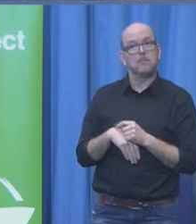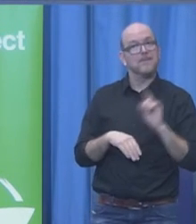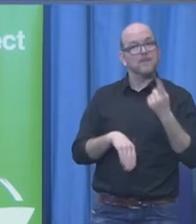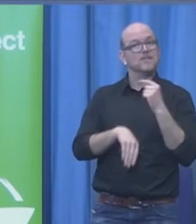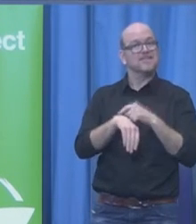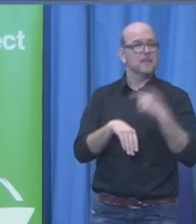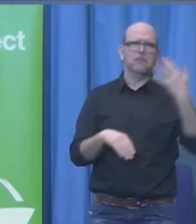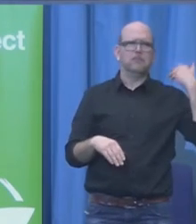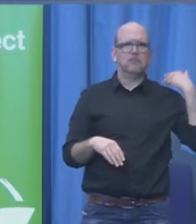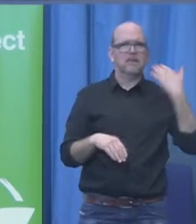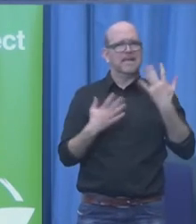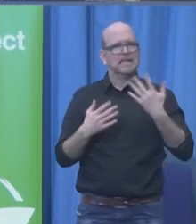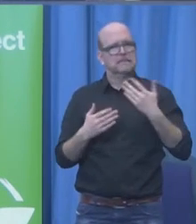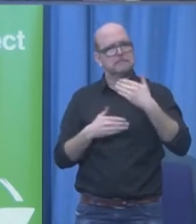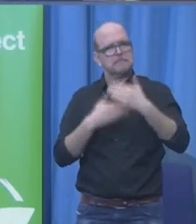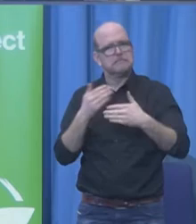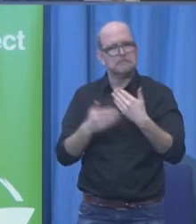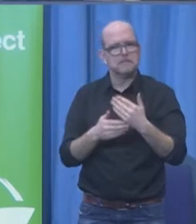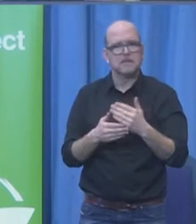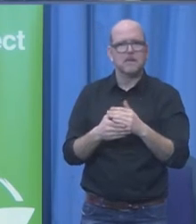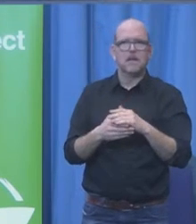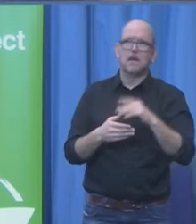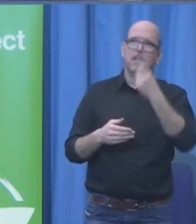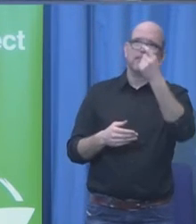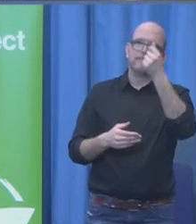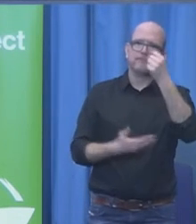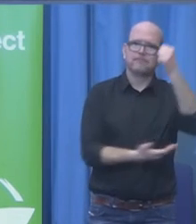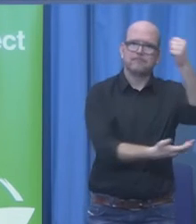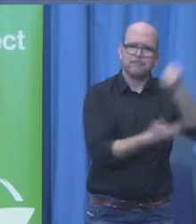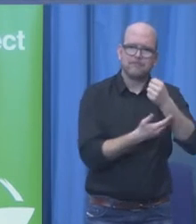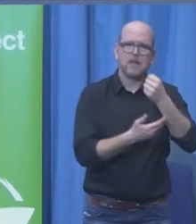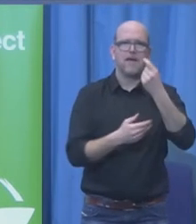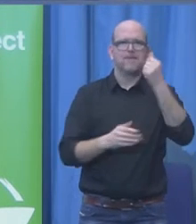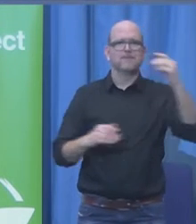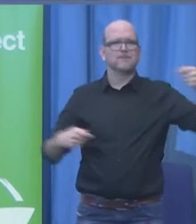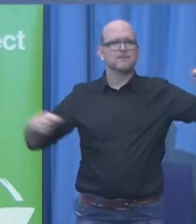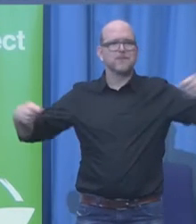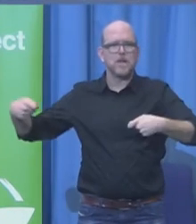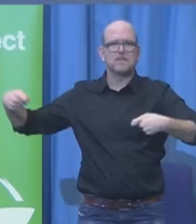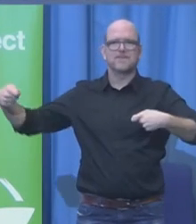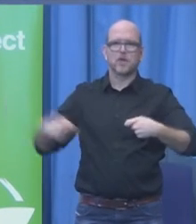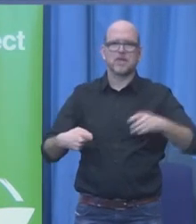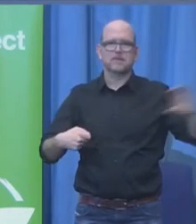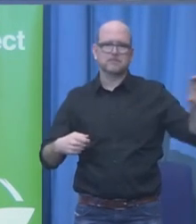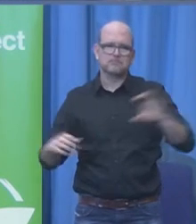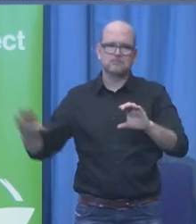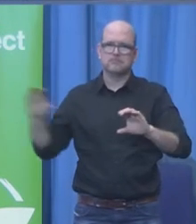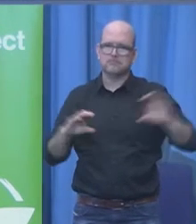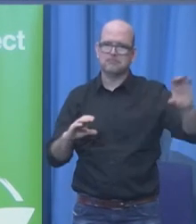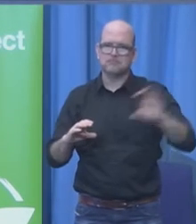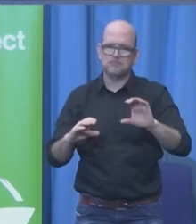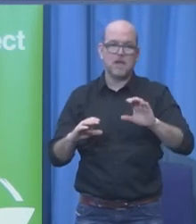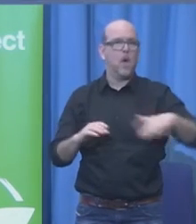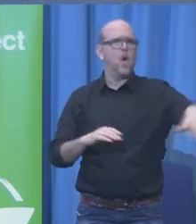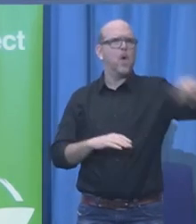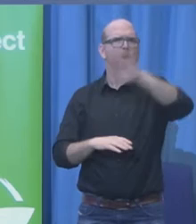various stakeholders together to get them to work together in a focused and driven